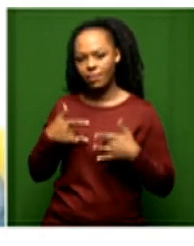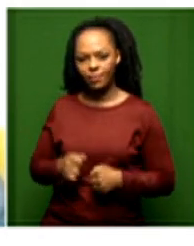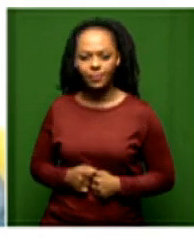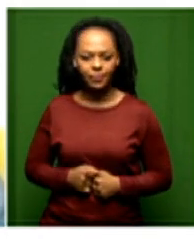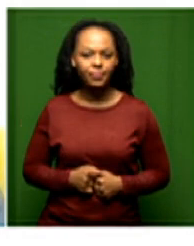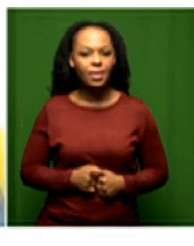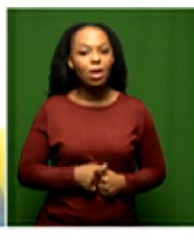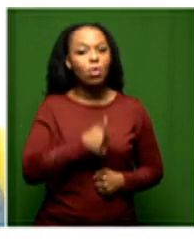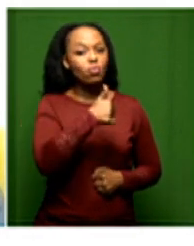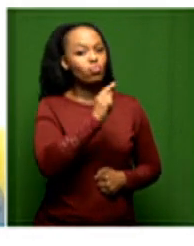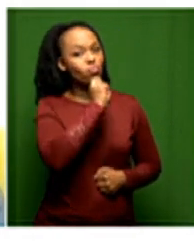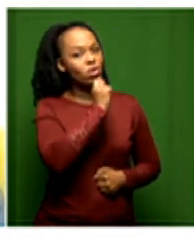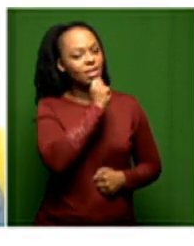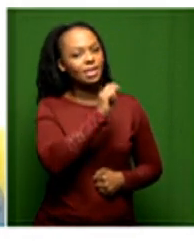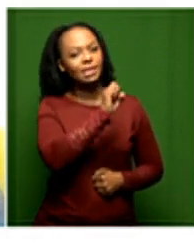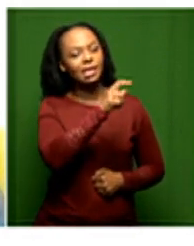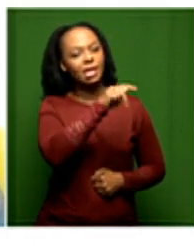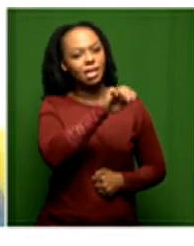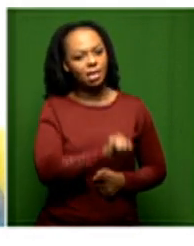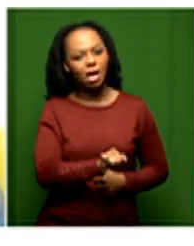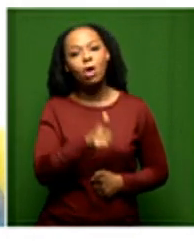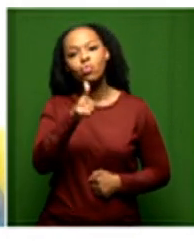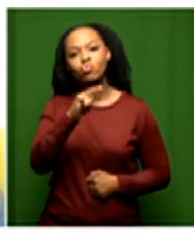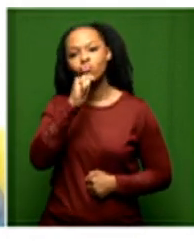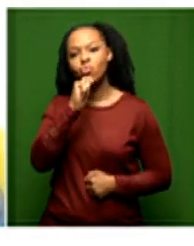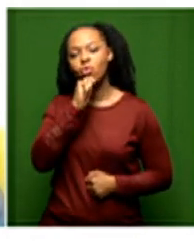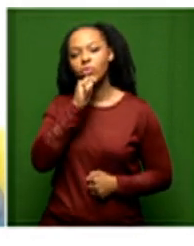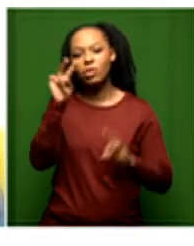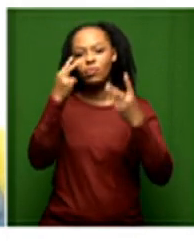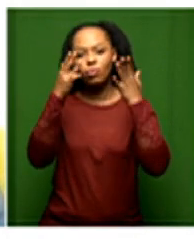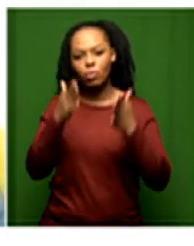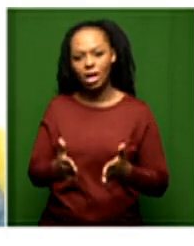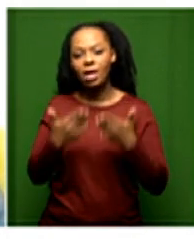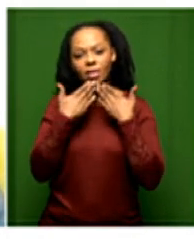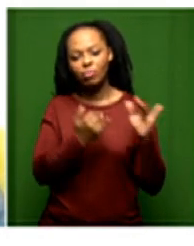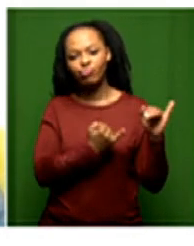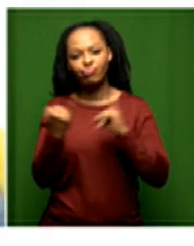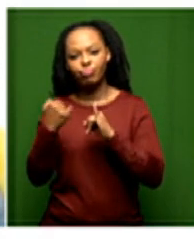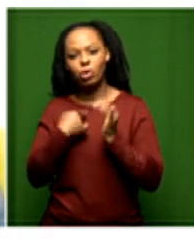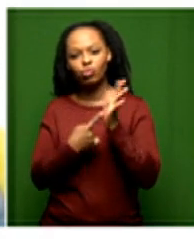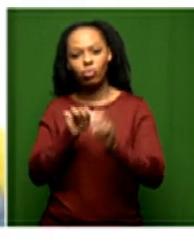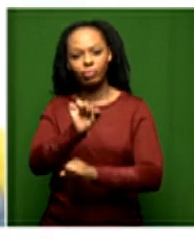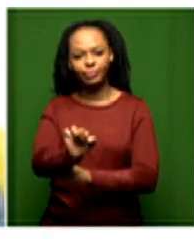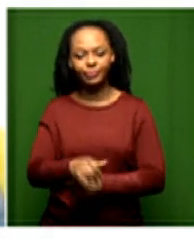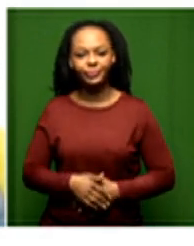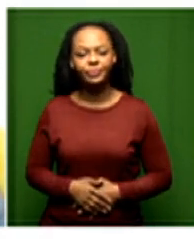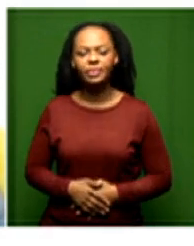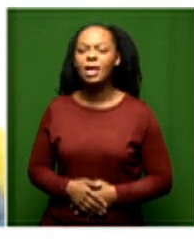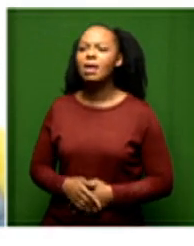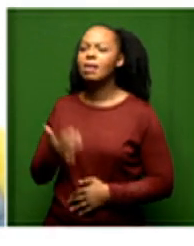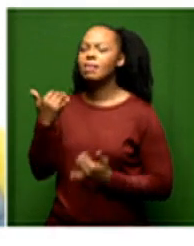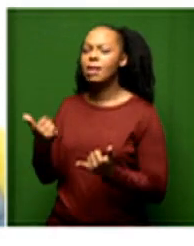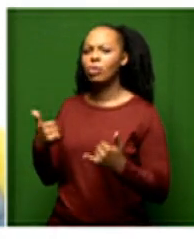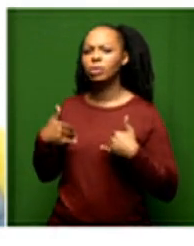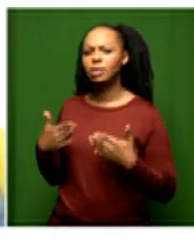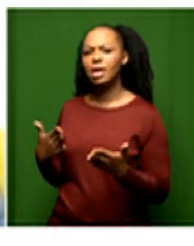Good morning, Sakina, and good morning to your viewers. Thanks for having me in your show. Dr. Mzukwa, let's just start with the arrival of